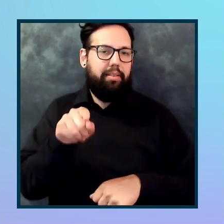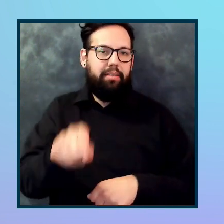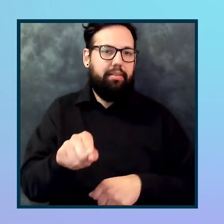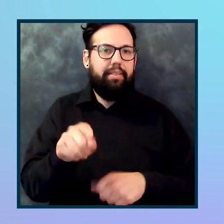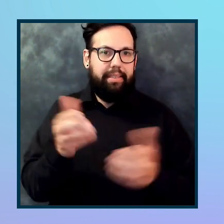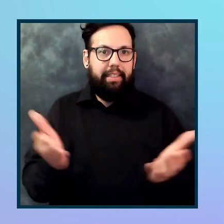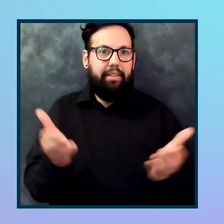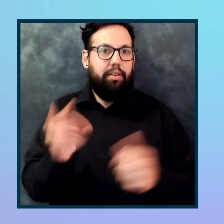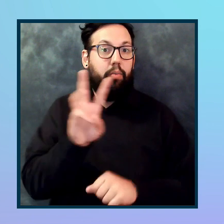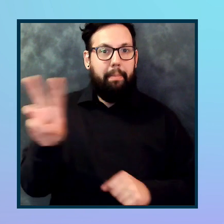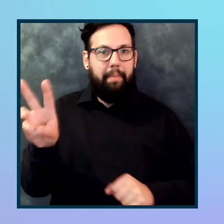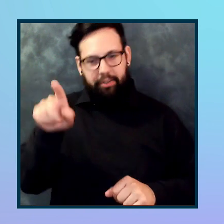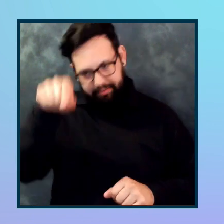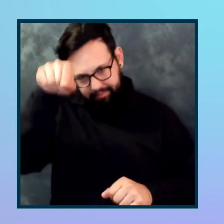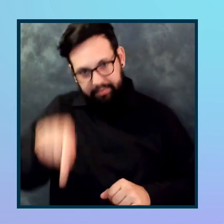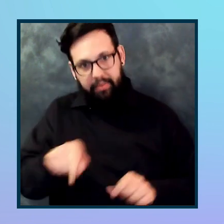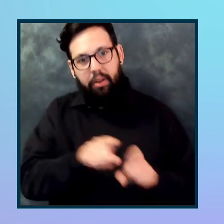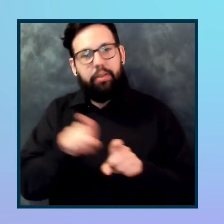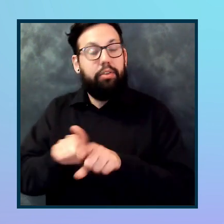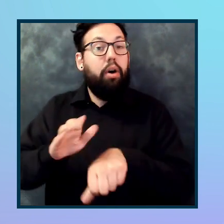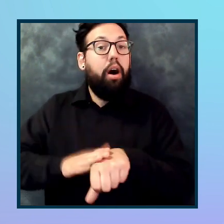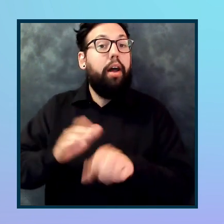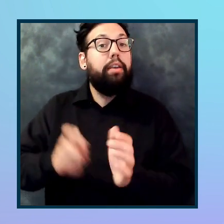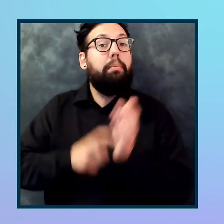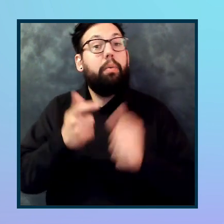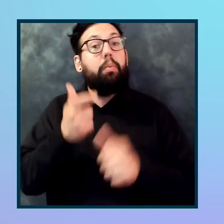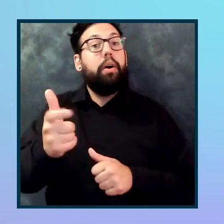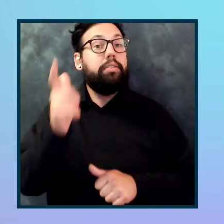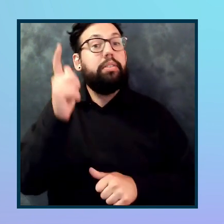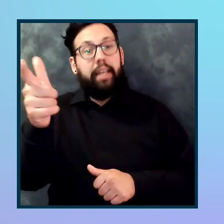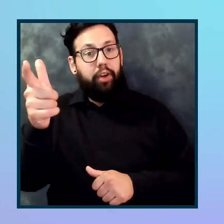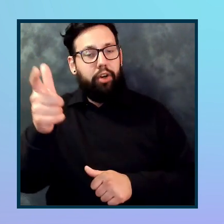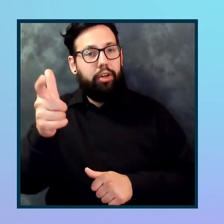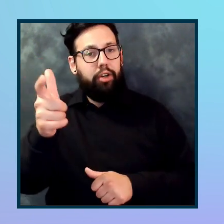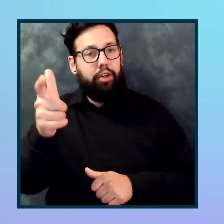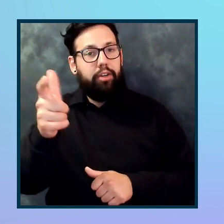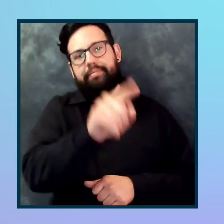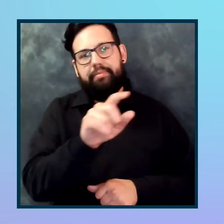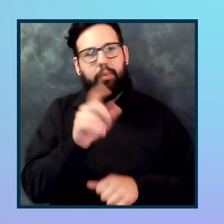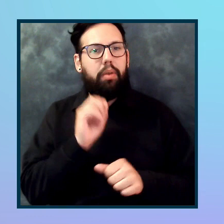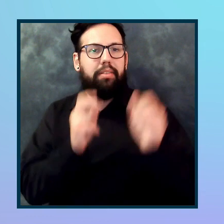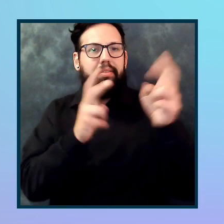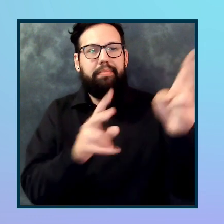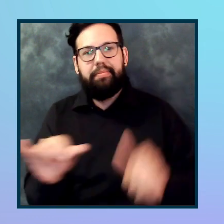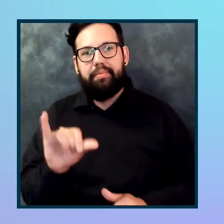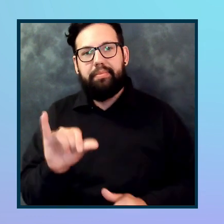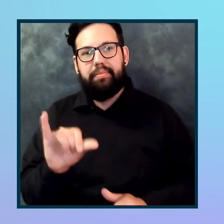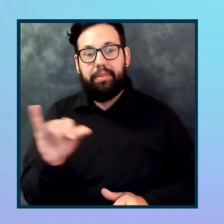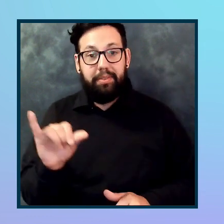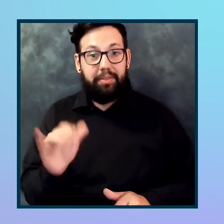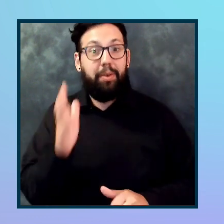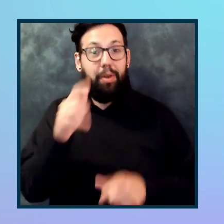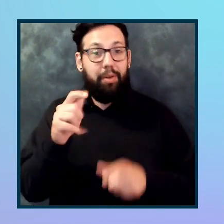today, as well as an on-demand recording of this session, which you can watch at any time. So with that, I think we're